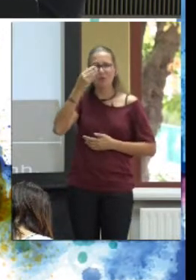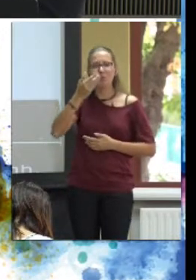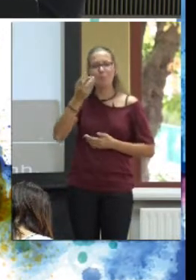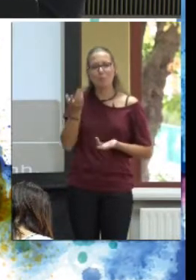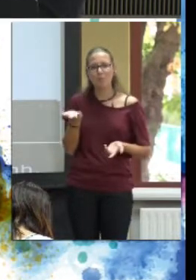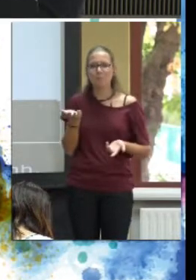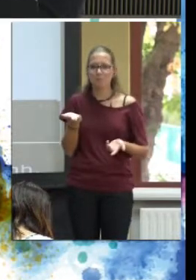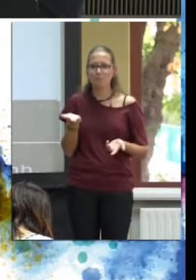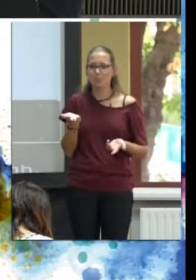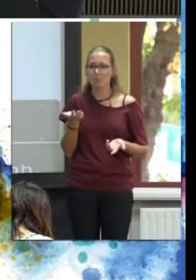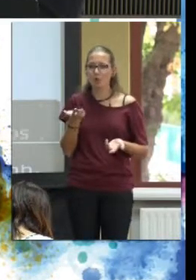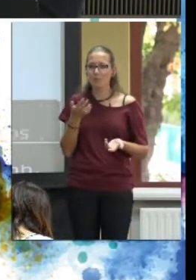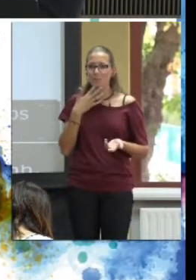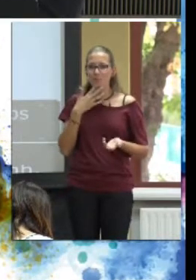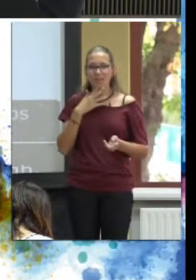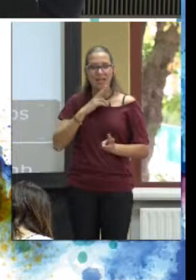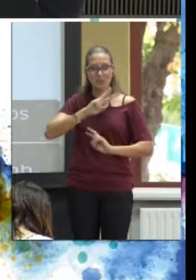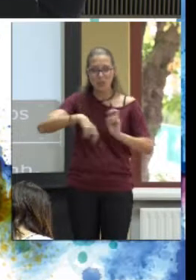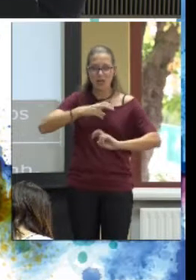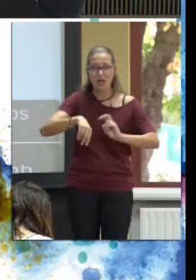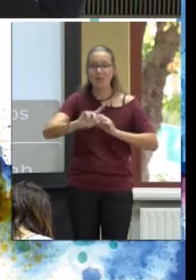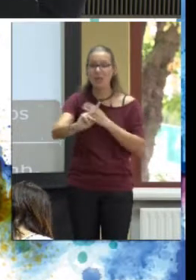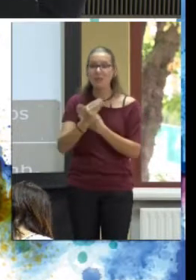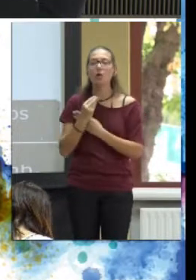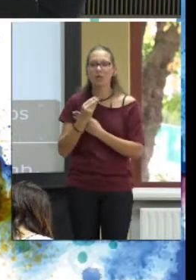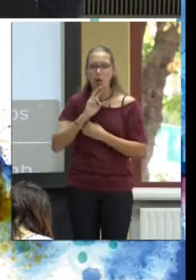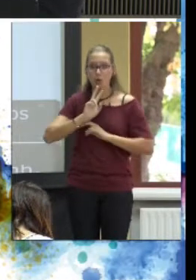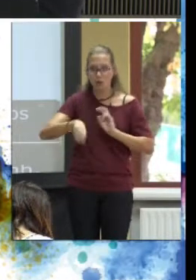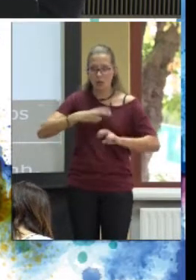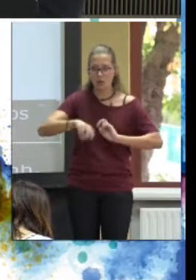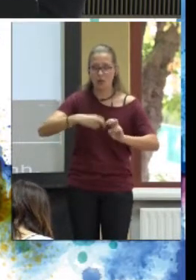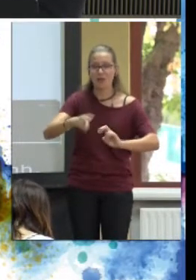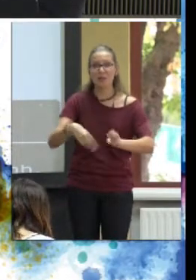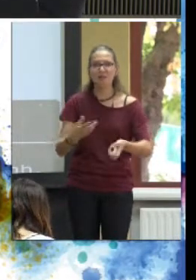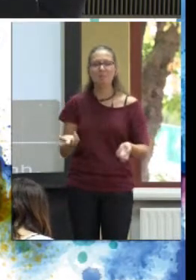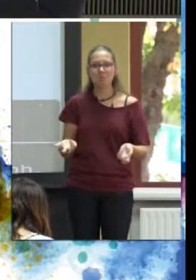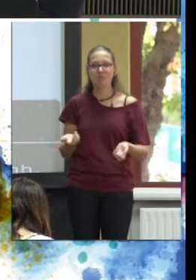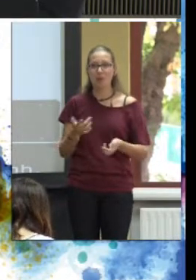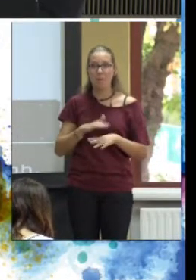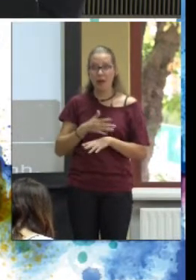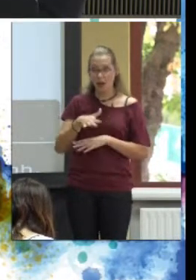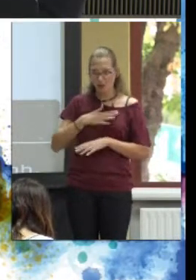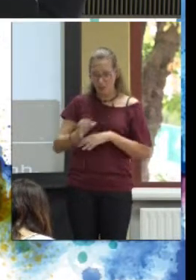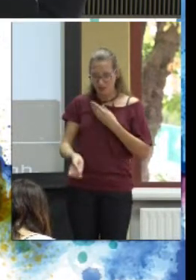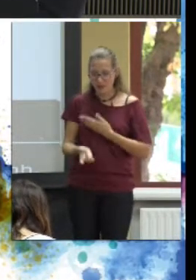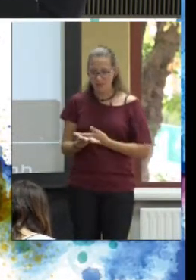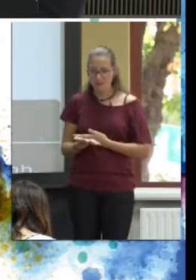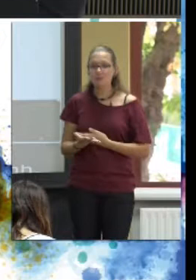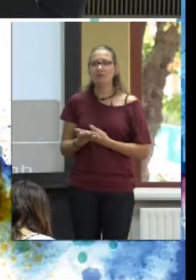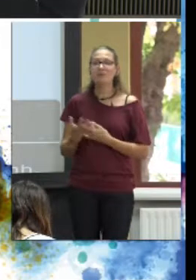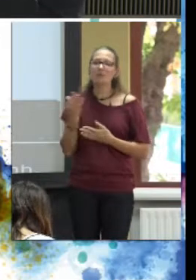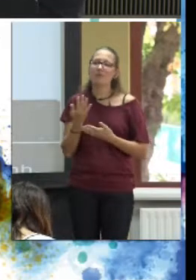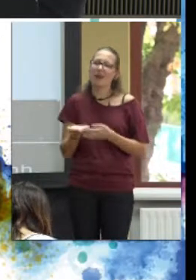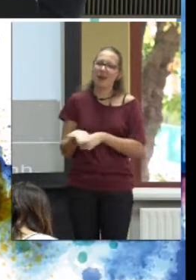As I said earlier, we need to stress the usefulness of the investment. And in order